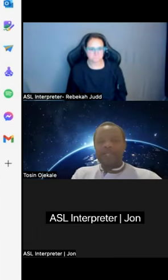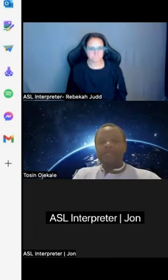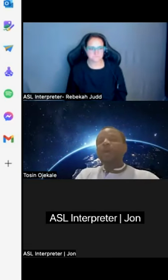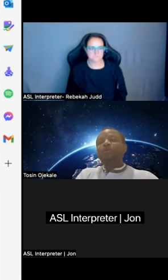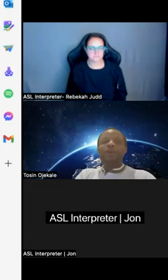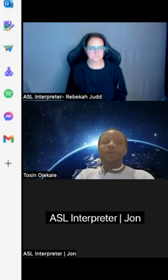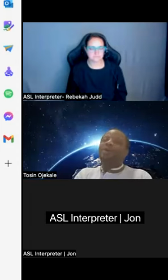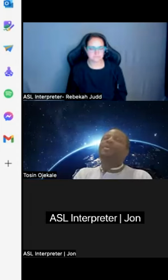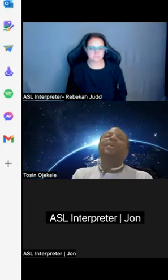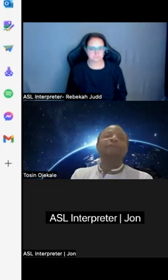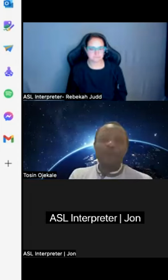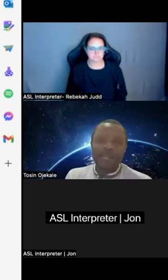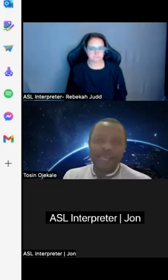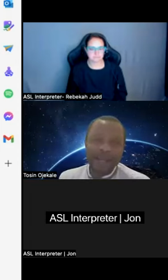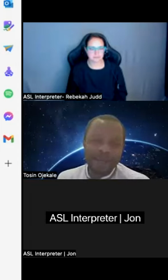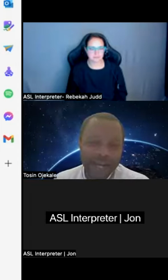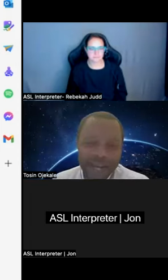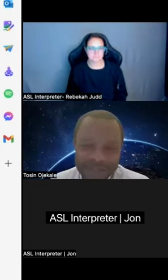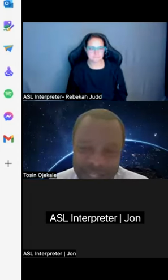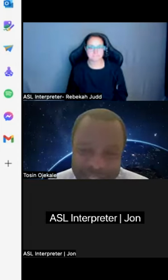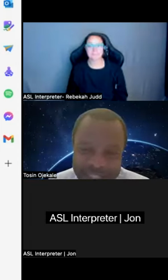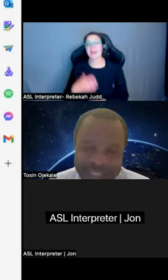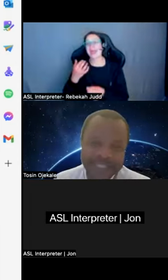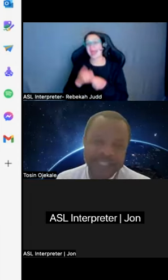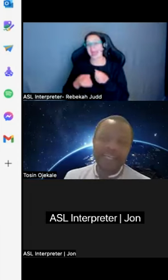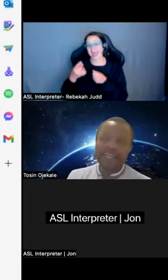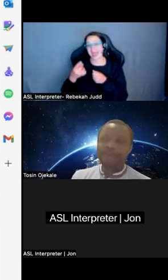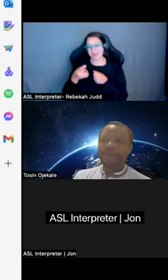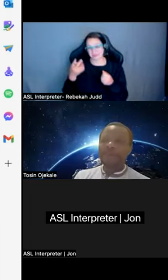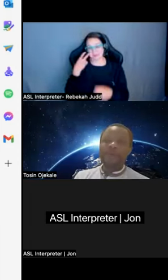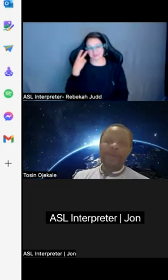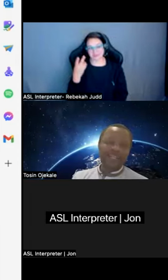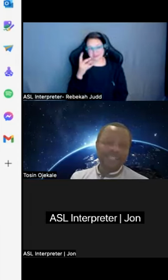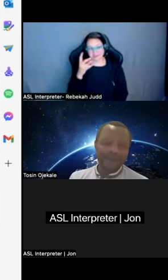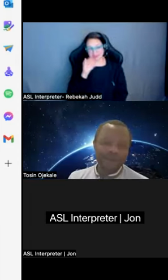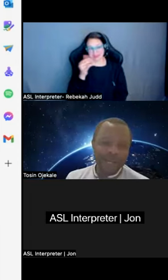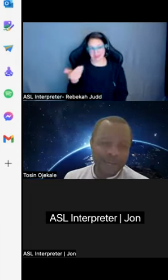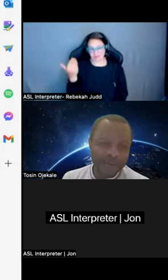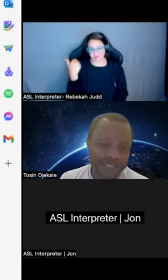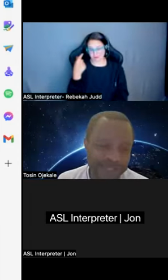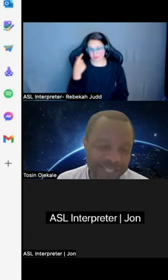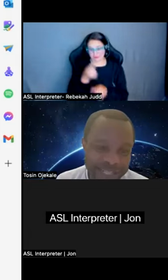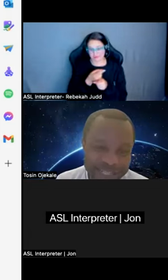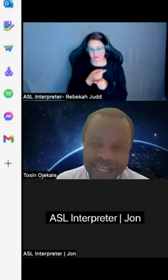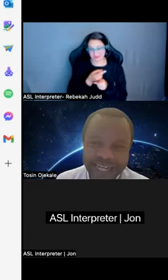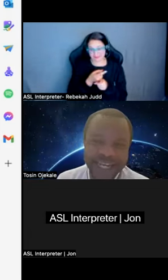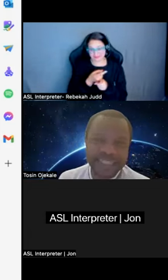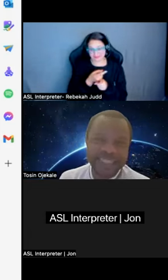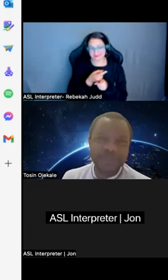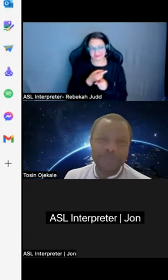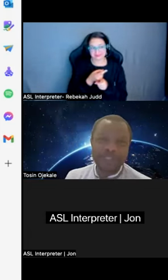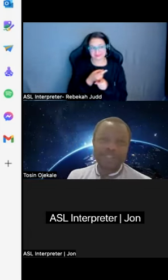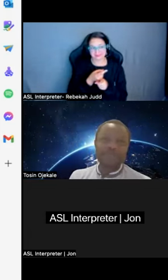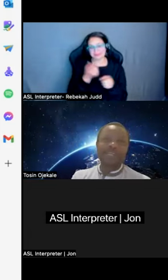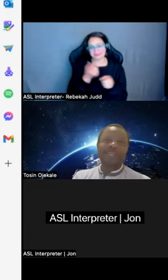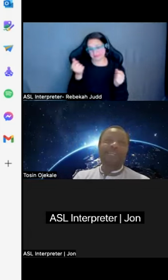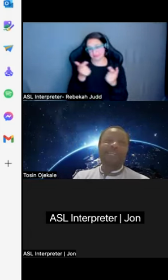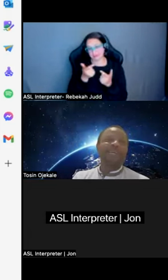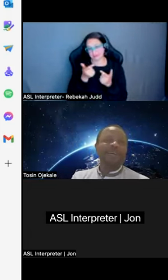All right, so I'm sure everybody here has seen this before, right? Everyone here must have seen this. I still use